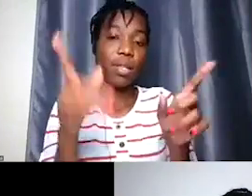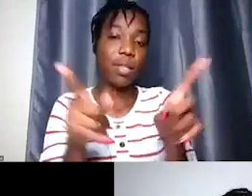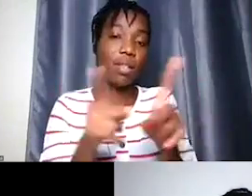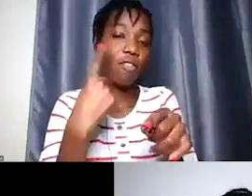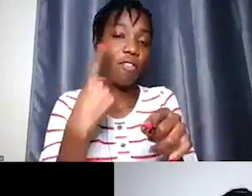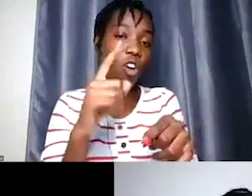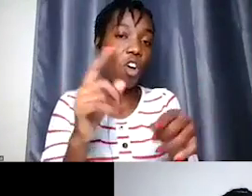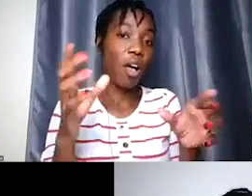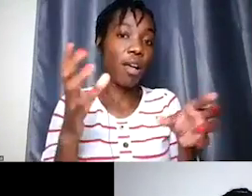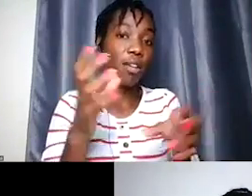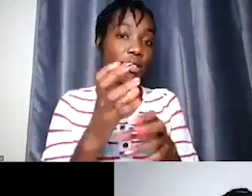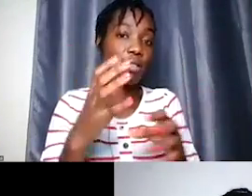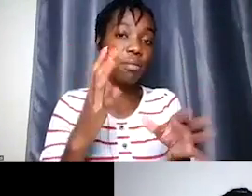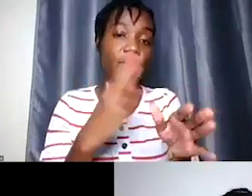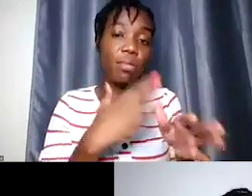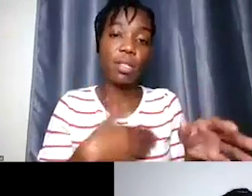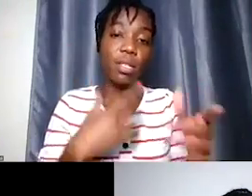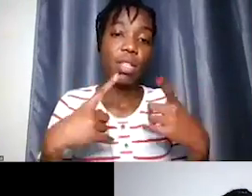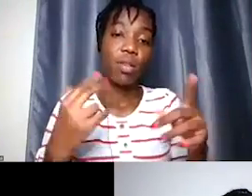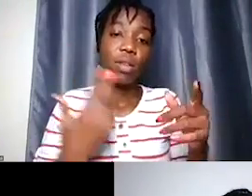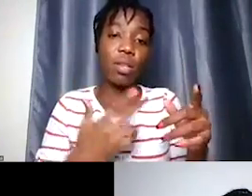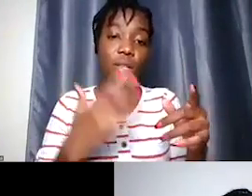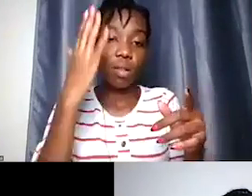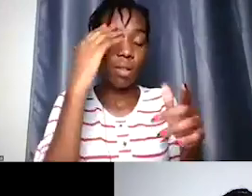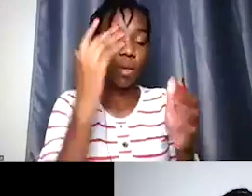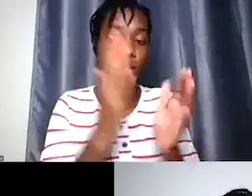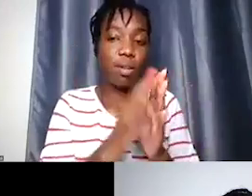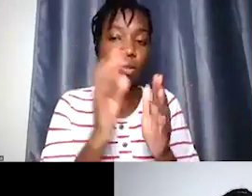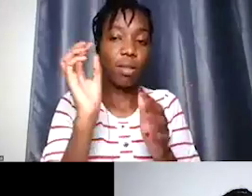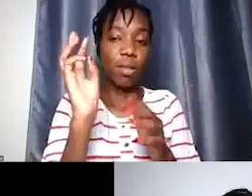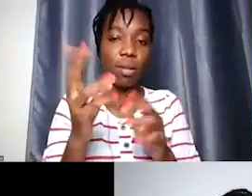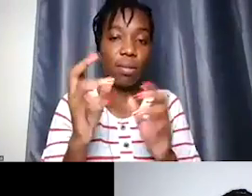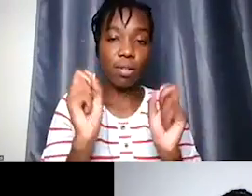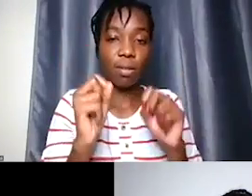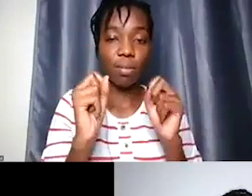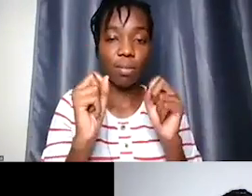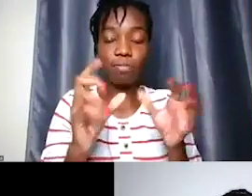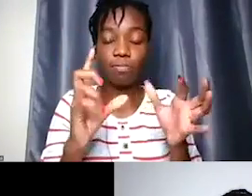do let us know and we'll be able to link you up.